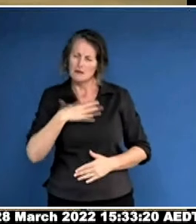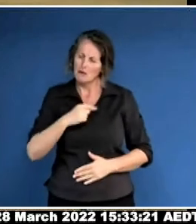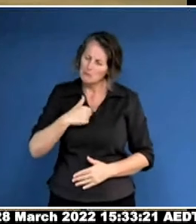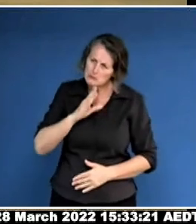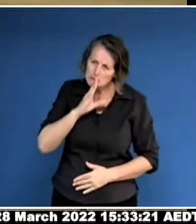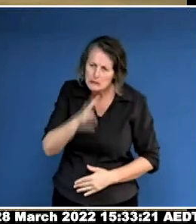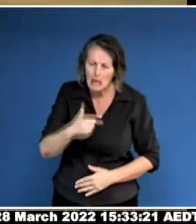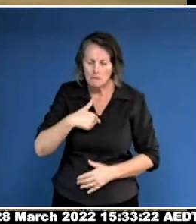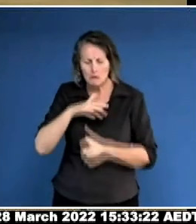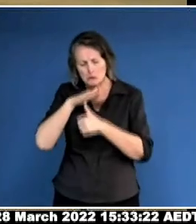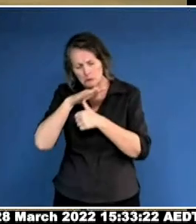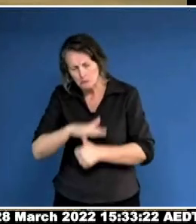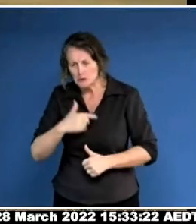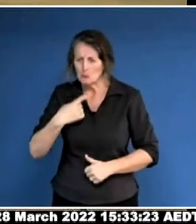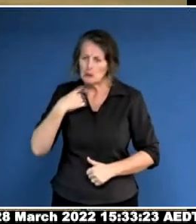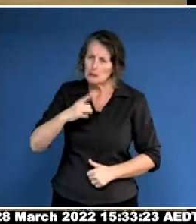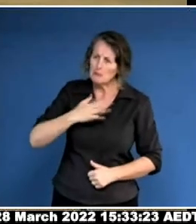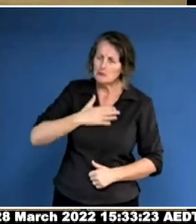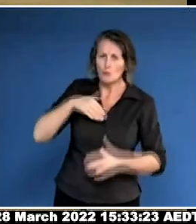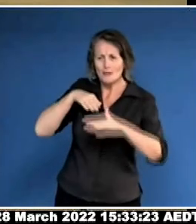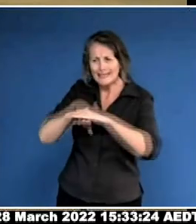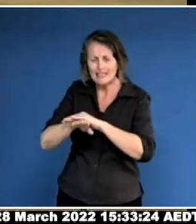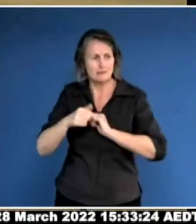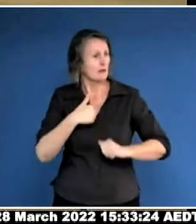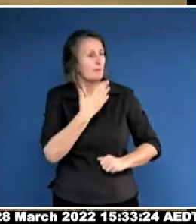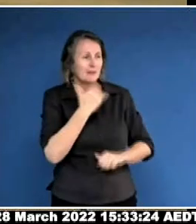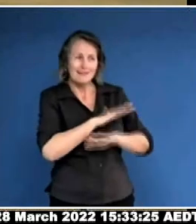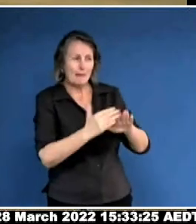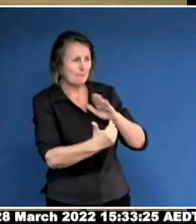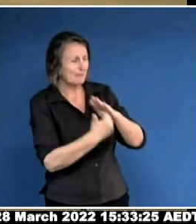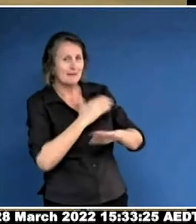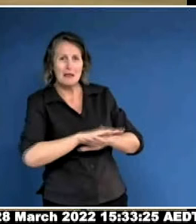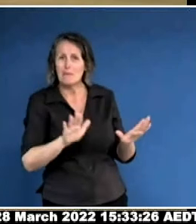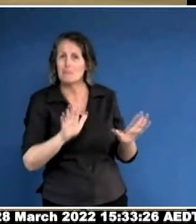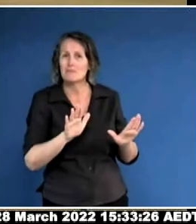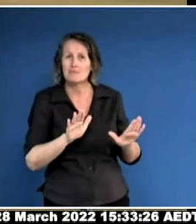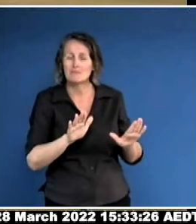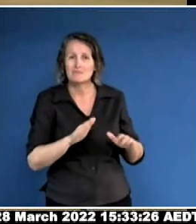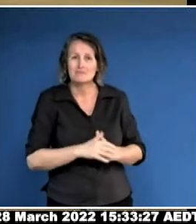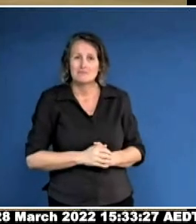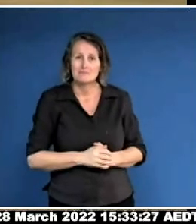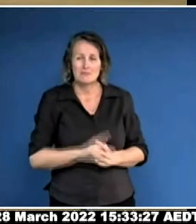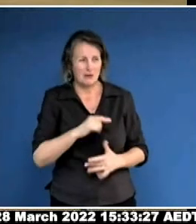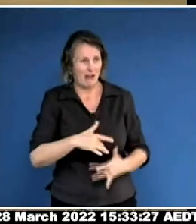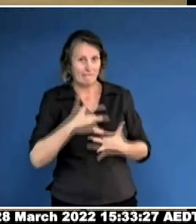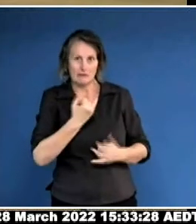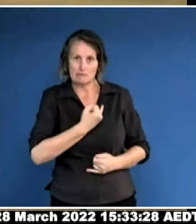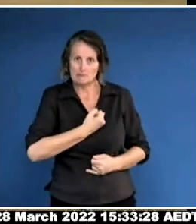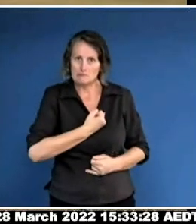sad and depressed that he was going to kill himself. I said I didn't want him there. But it felt